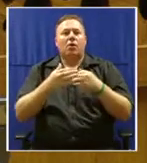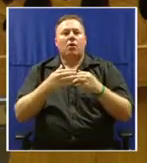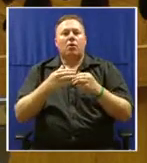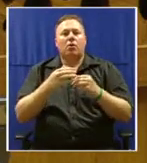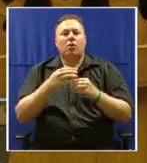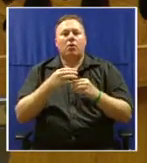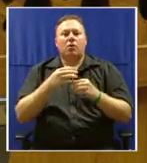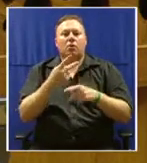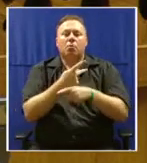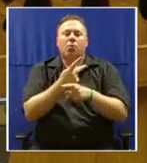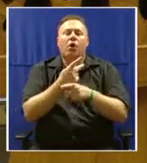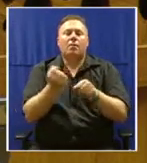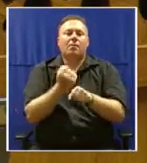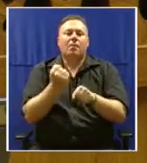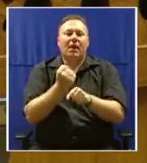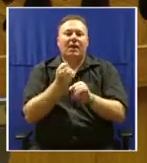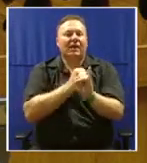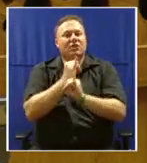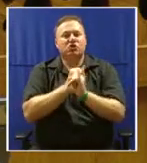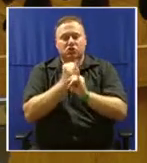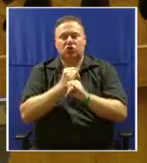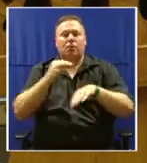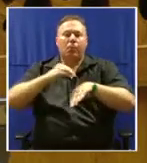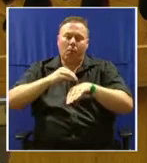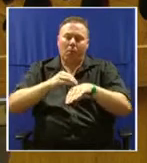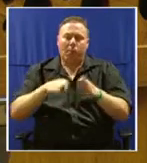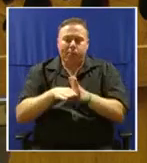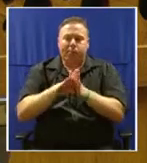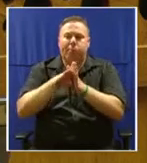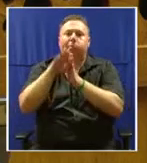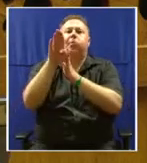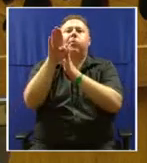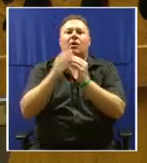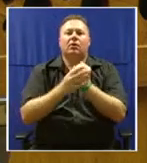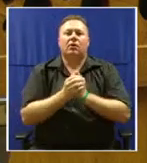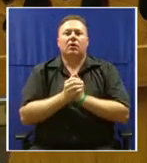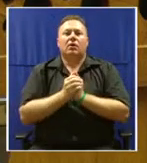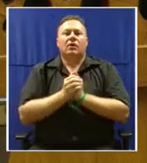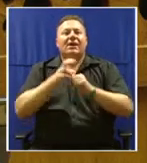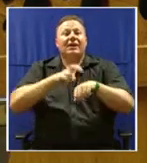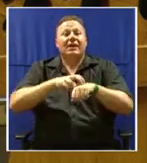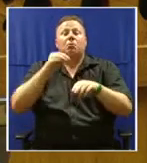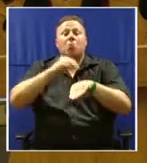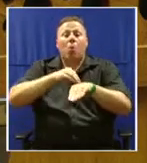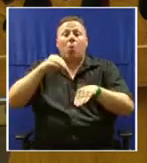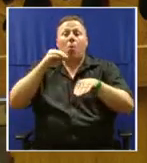industry, which will lead to the employment of more and more of our people.